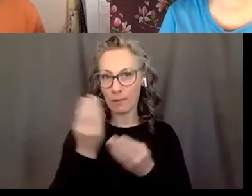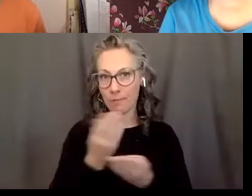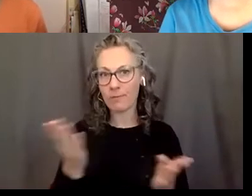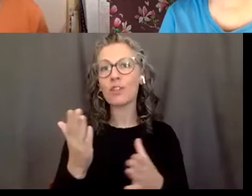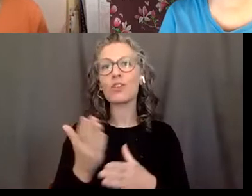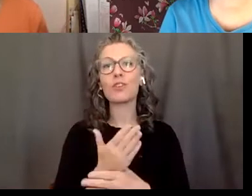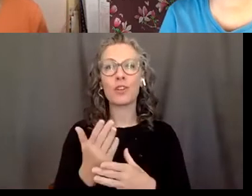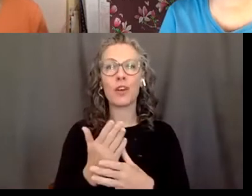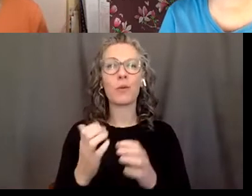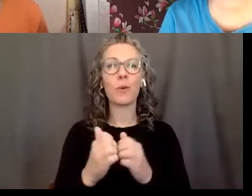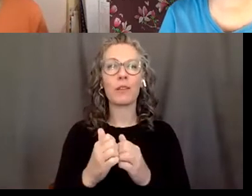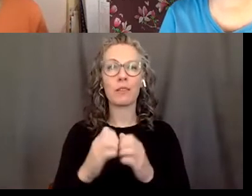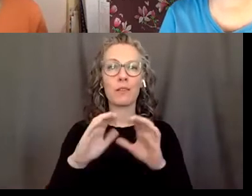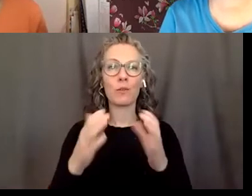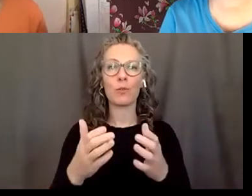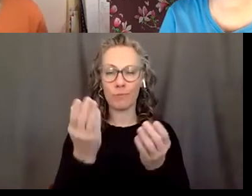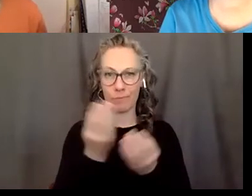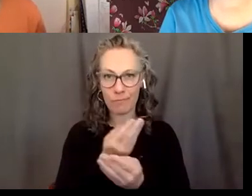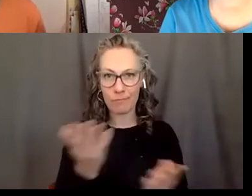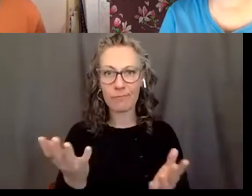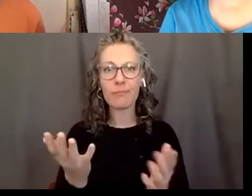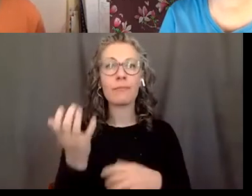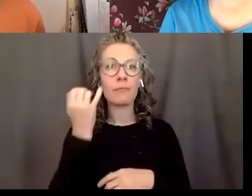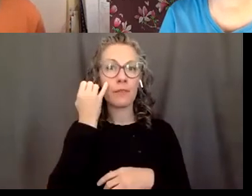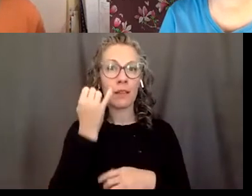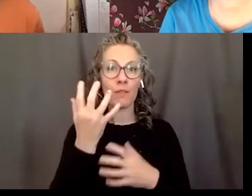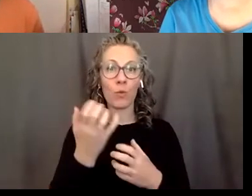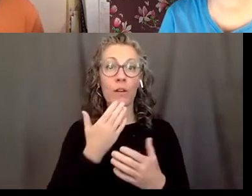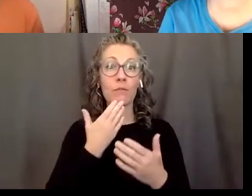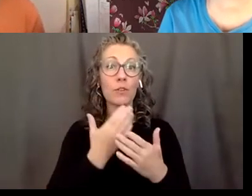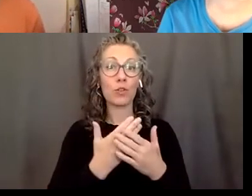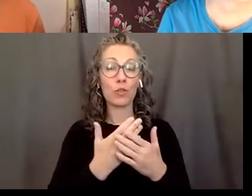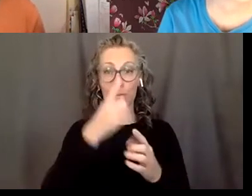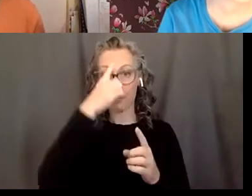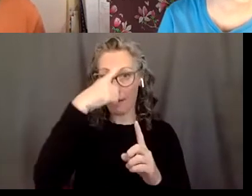the group. And of course, if you wanted a good affirmation,